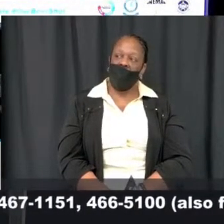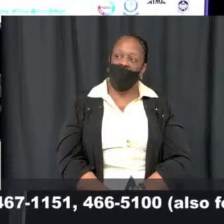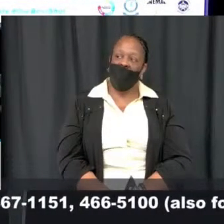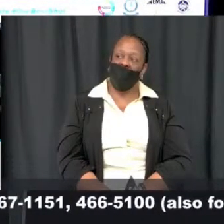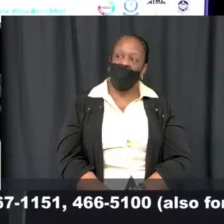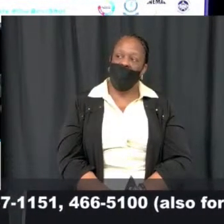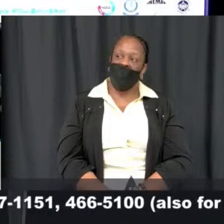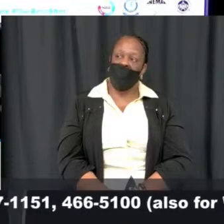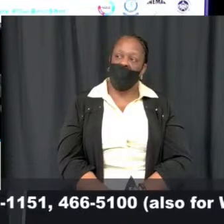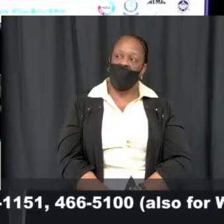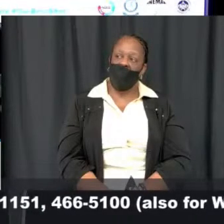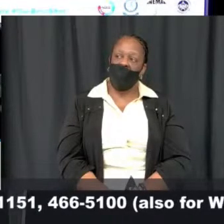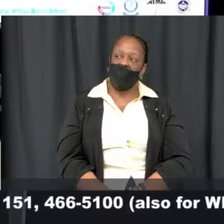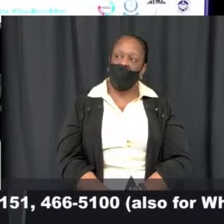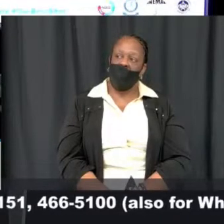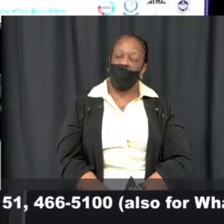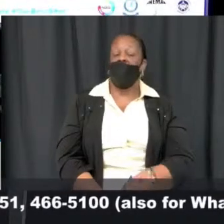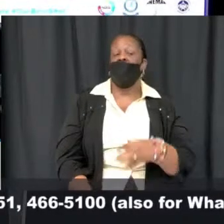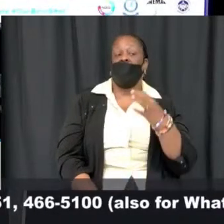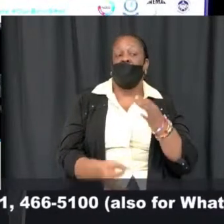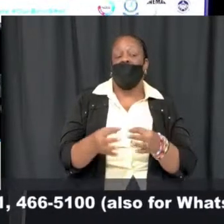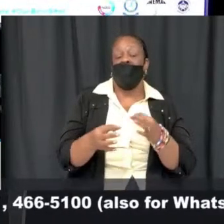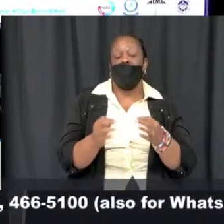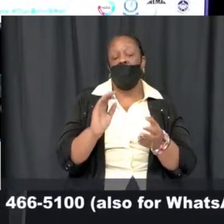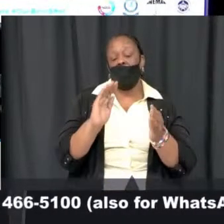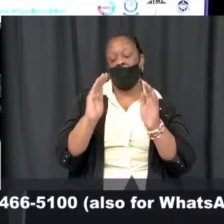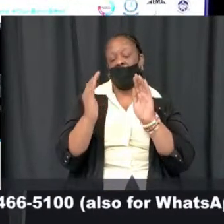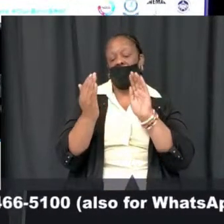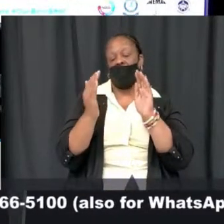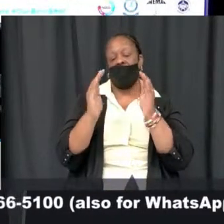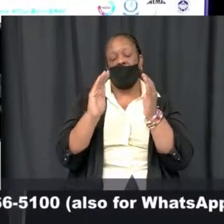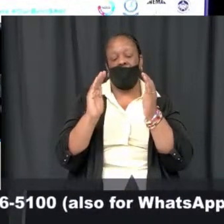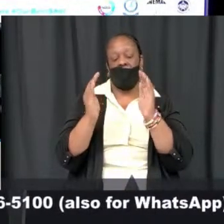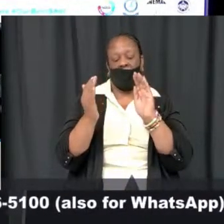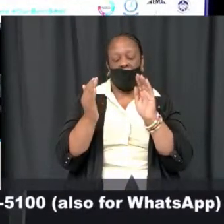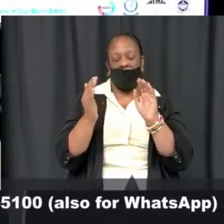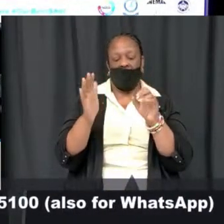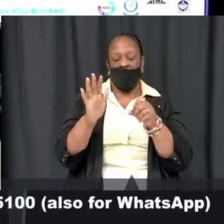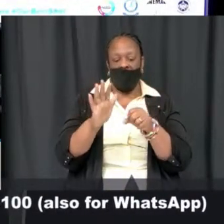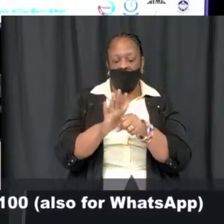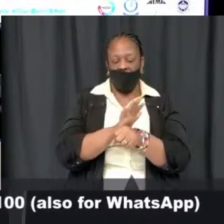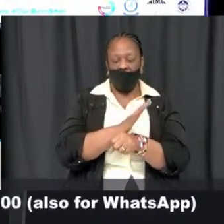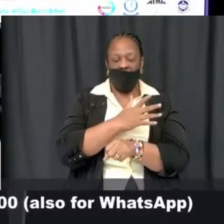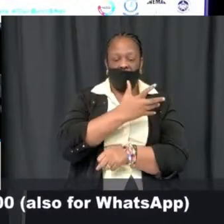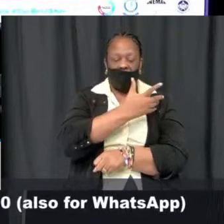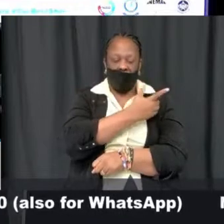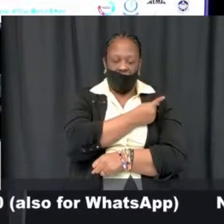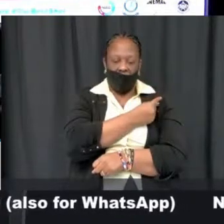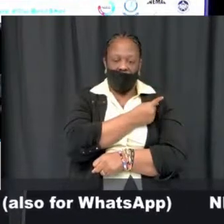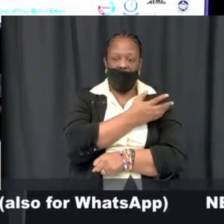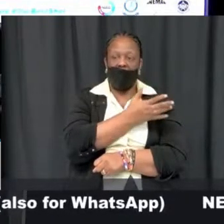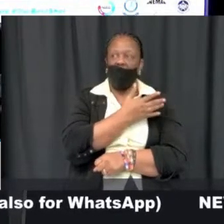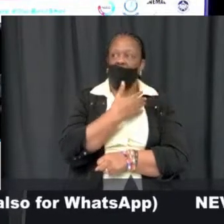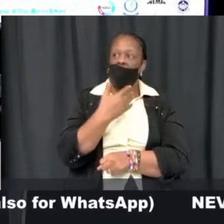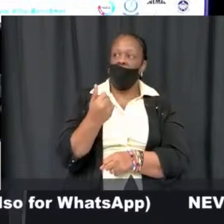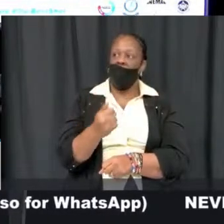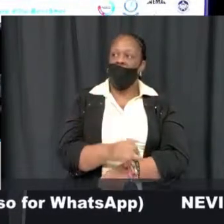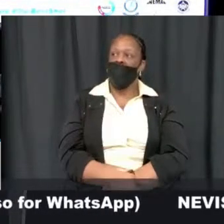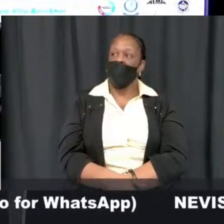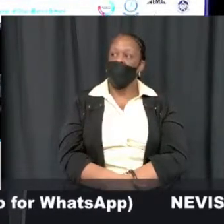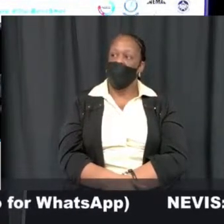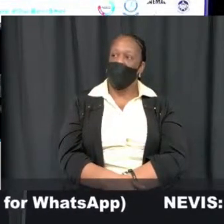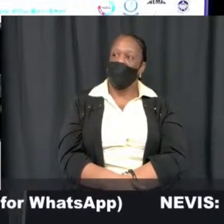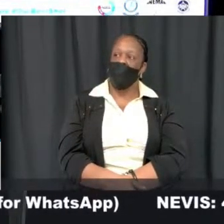picture where we are comparing the fully vaccinated and we put in